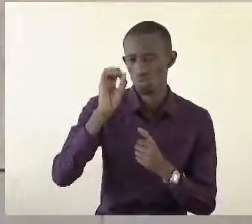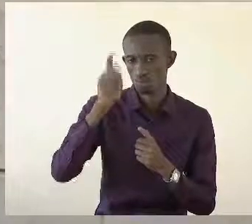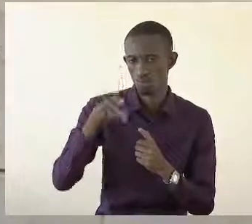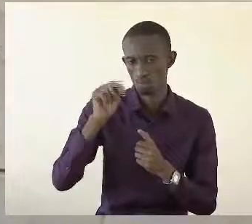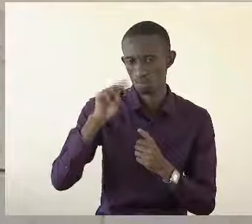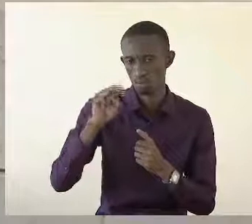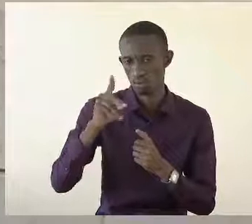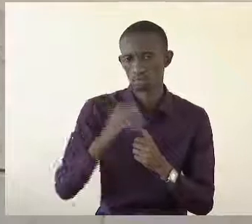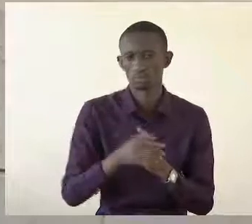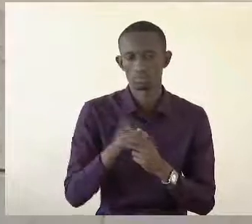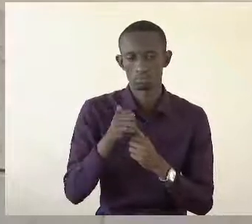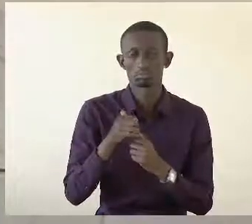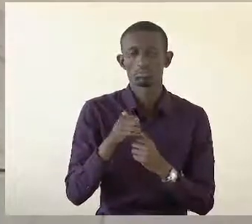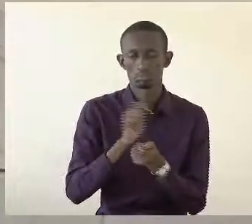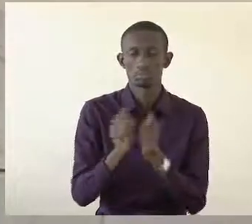That is A.